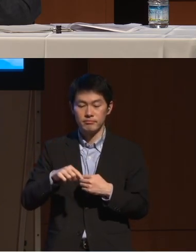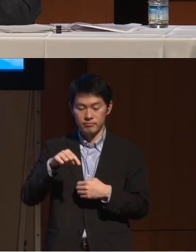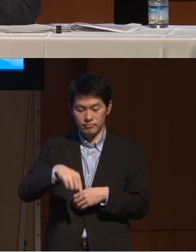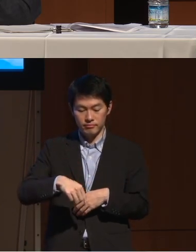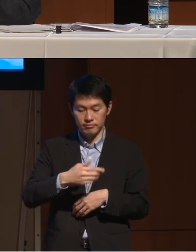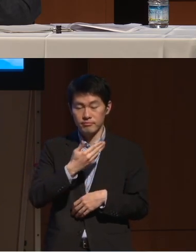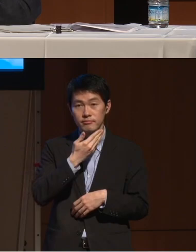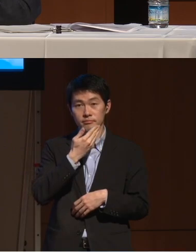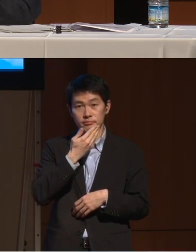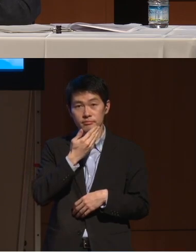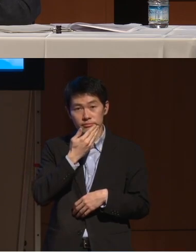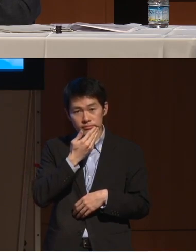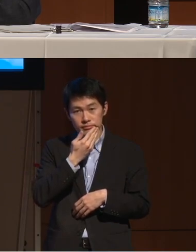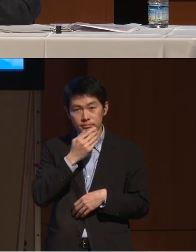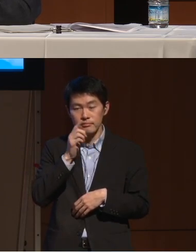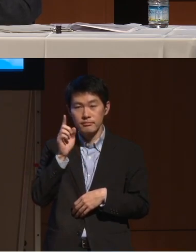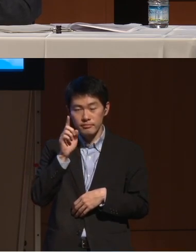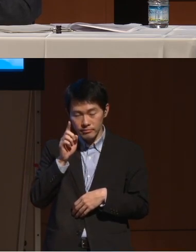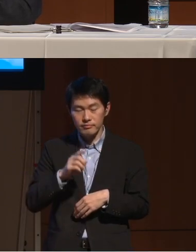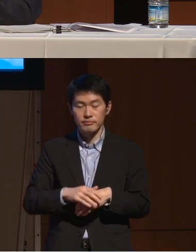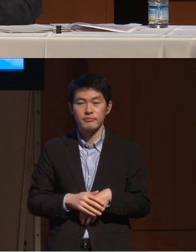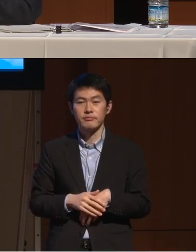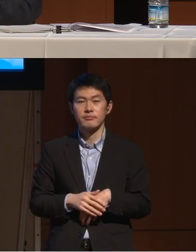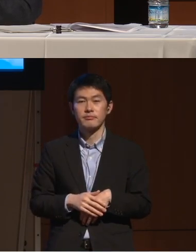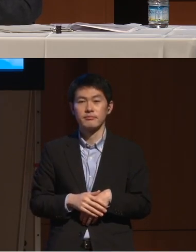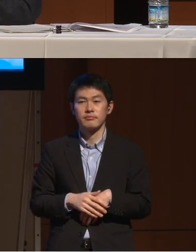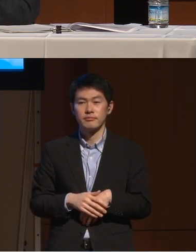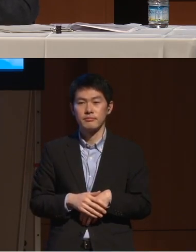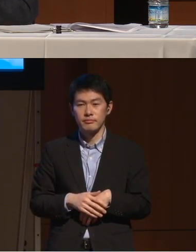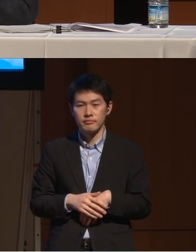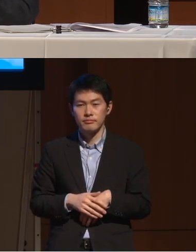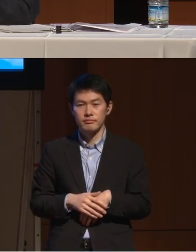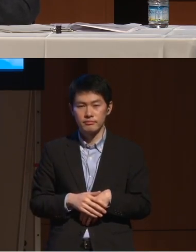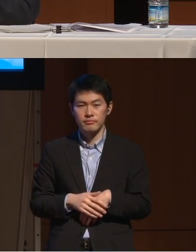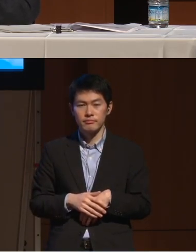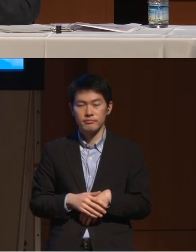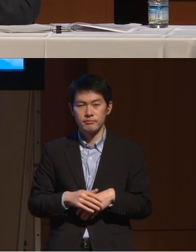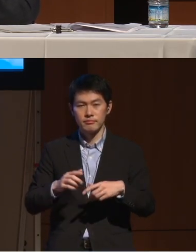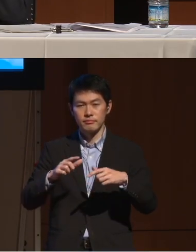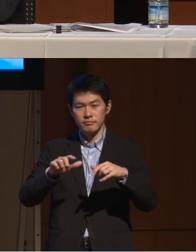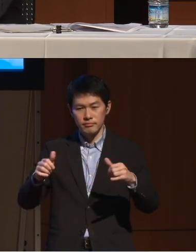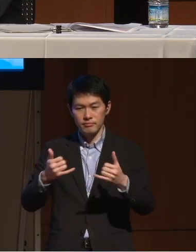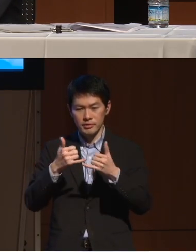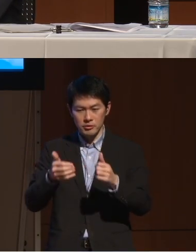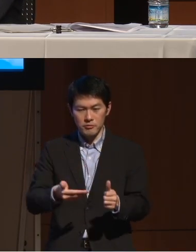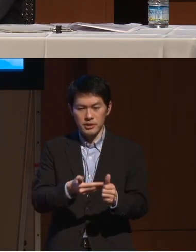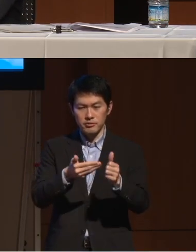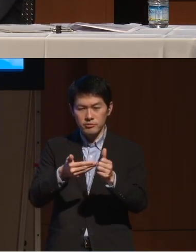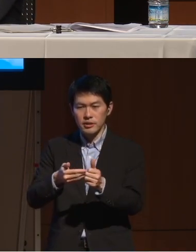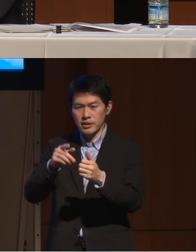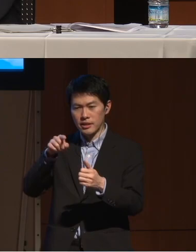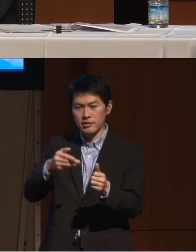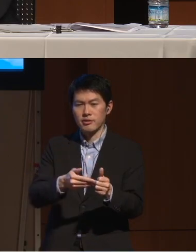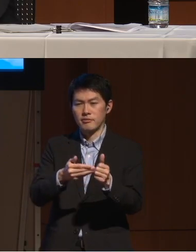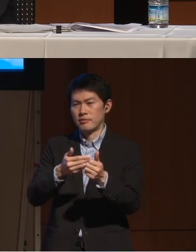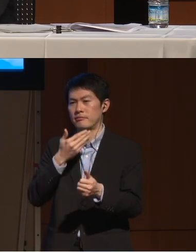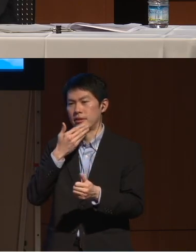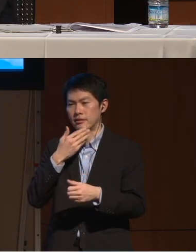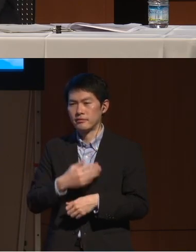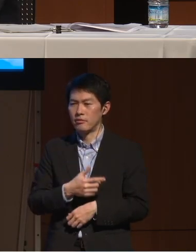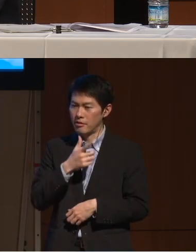of varieties of human resources. That's important. Dr. Hatchett, please.